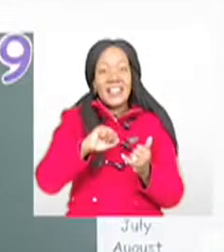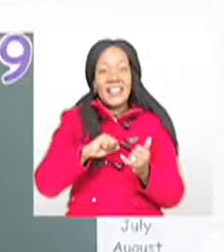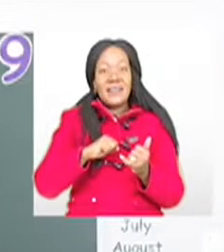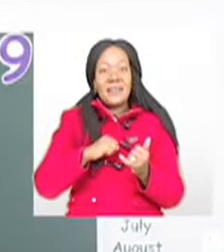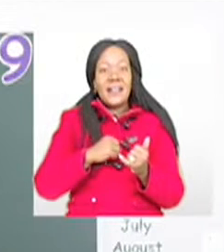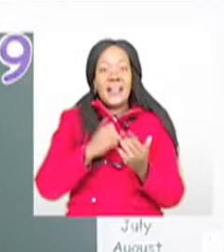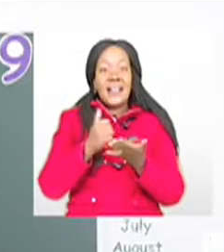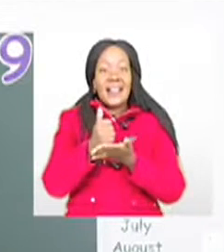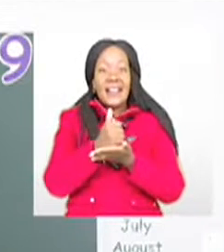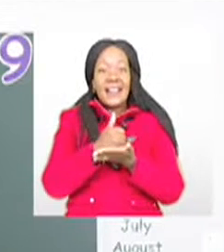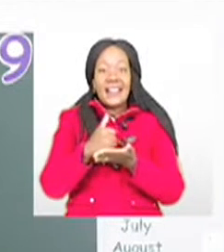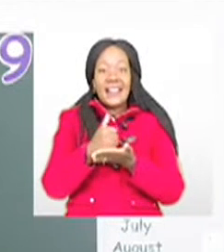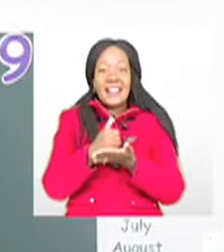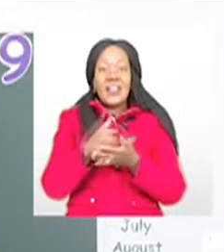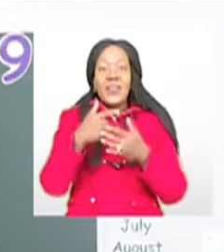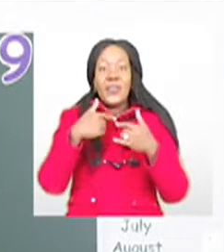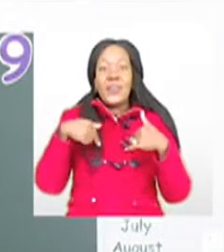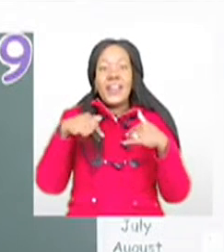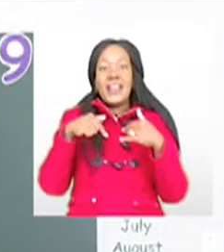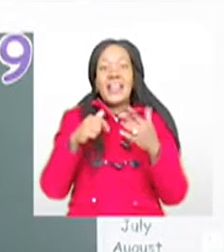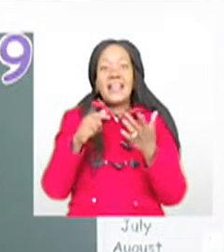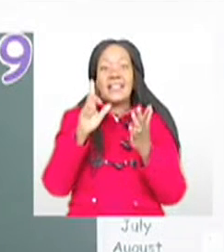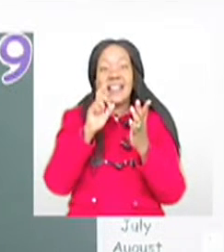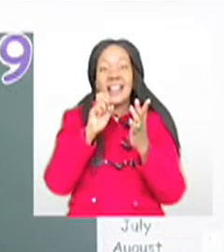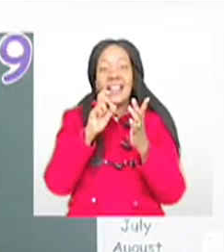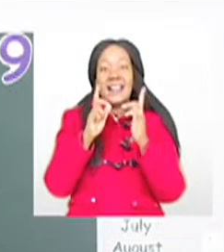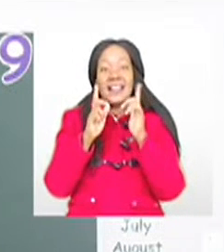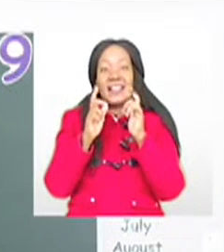hands and mine are clean. We have